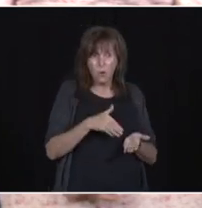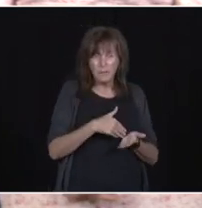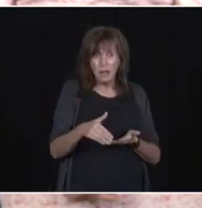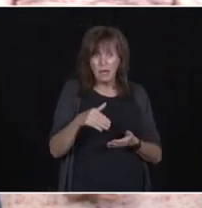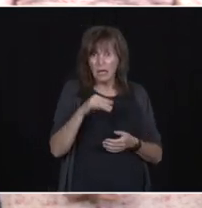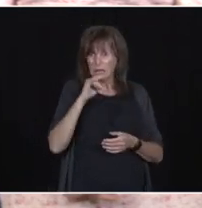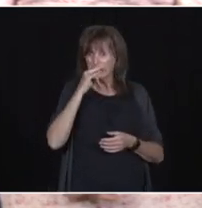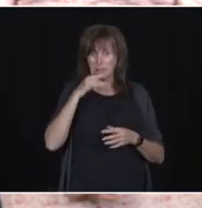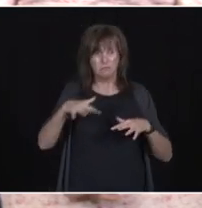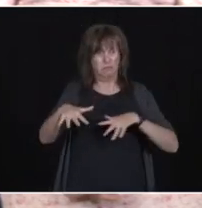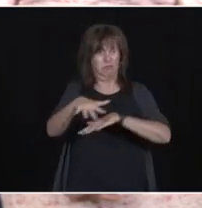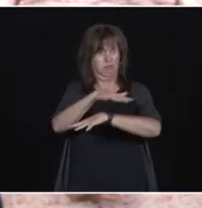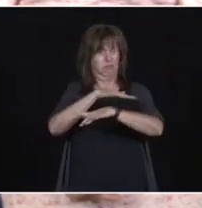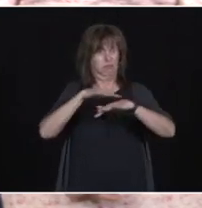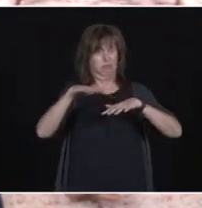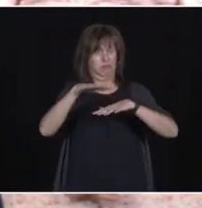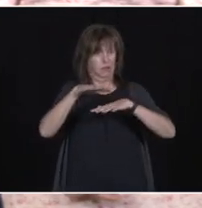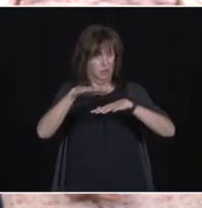in an environment,